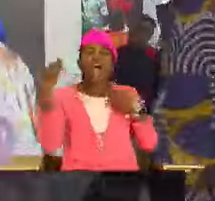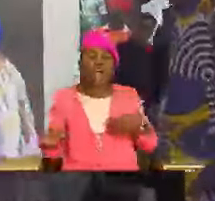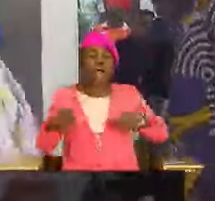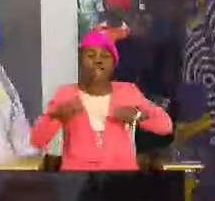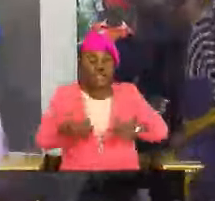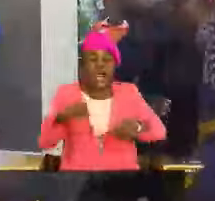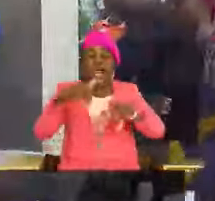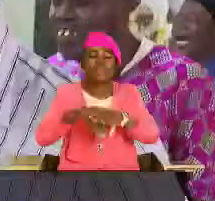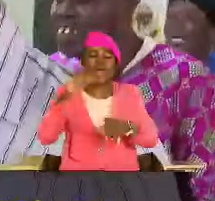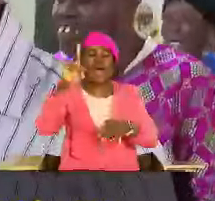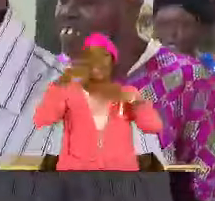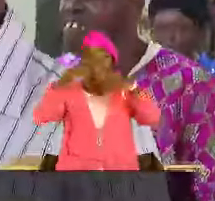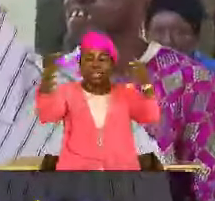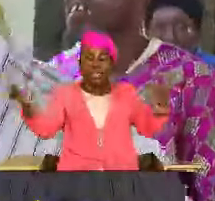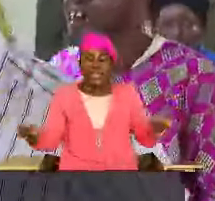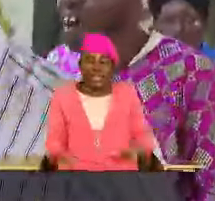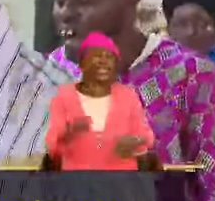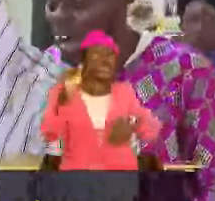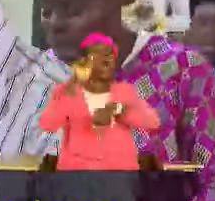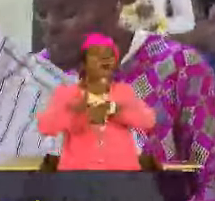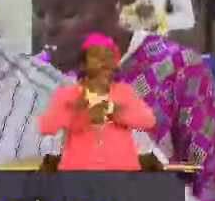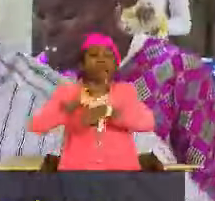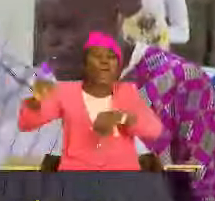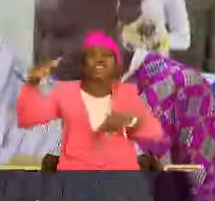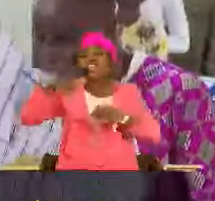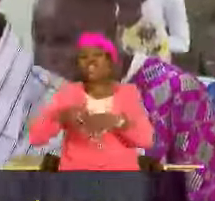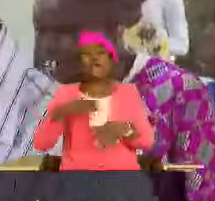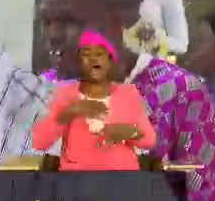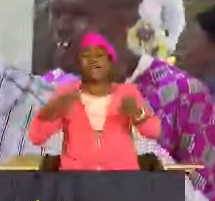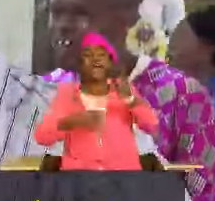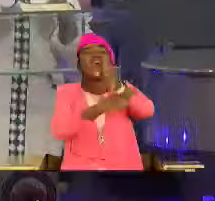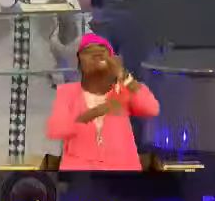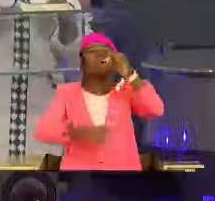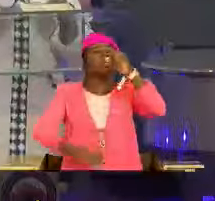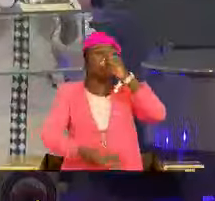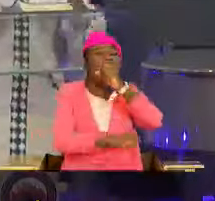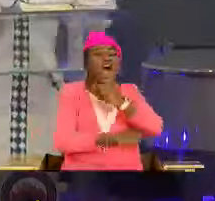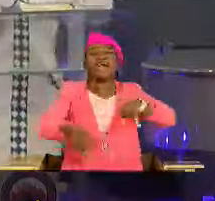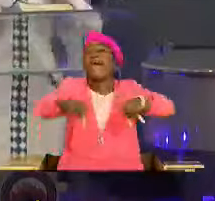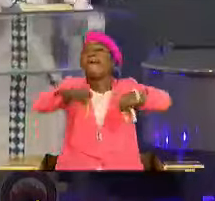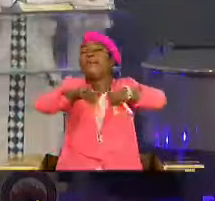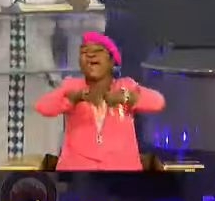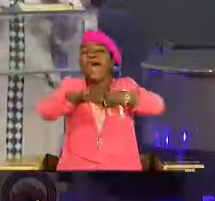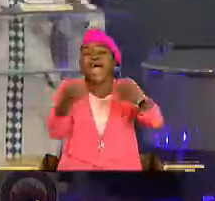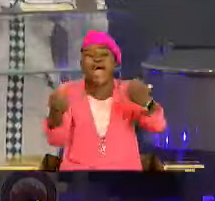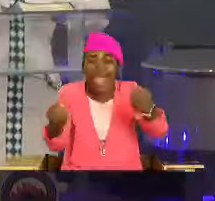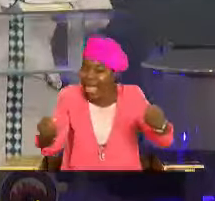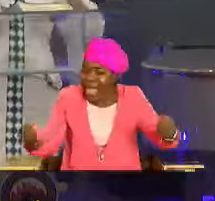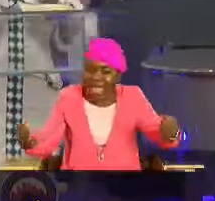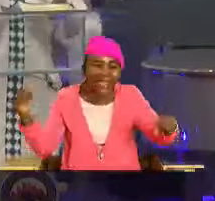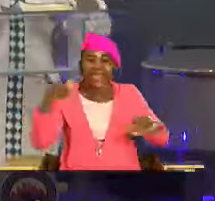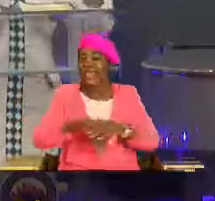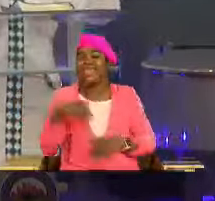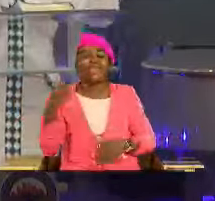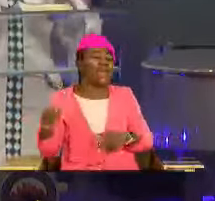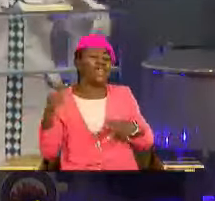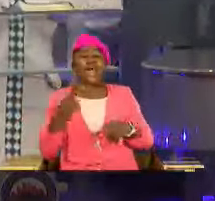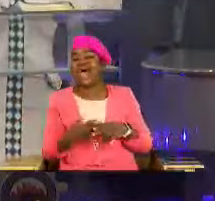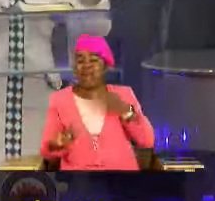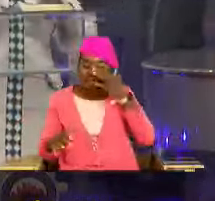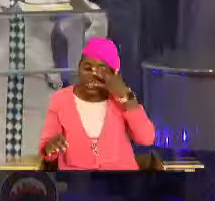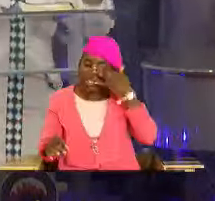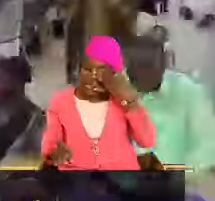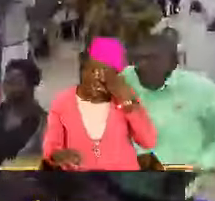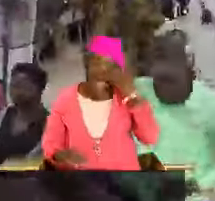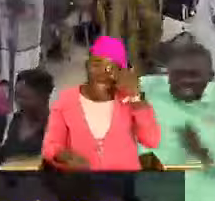stagnancy operating in my Foundation break now break now break now break